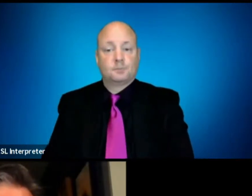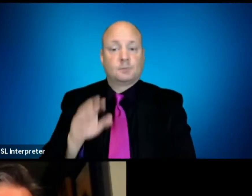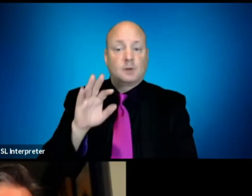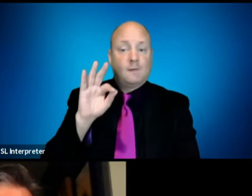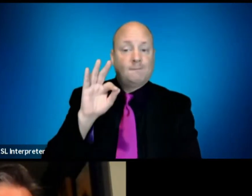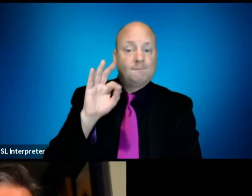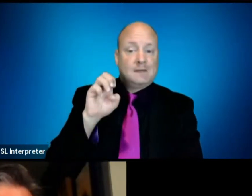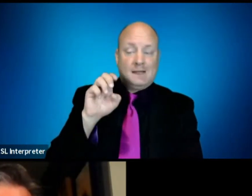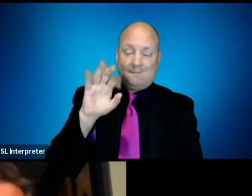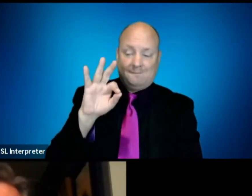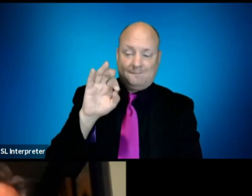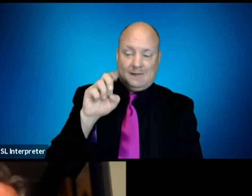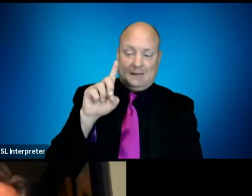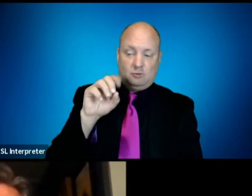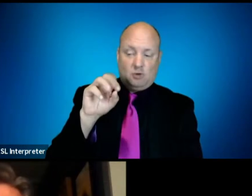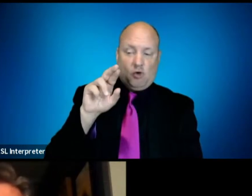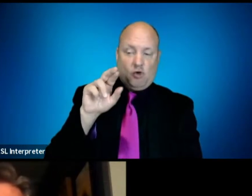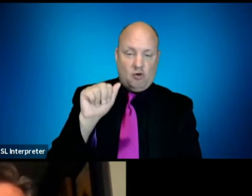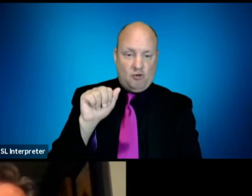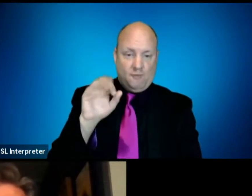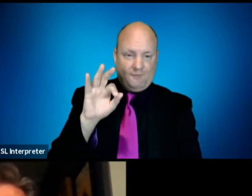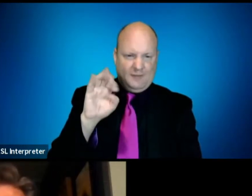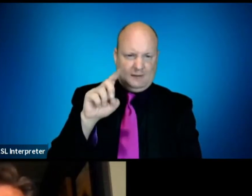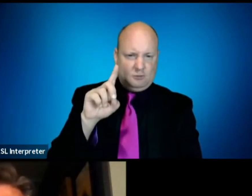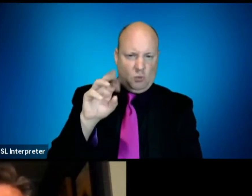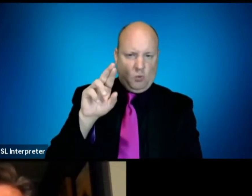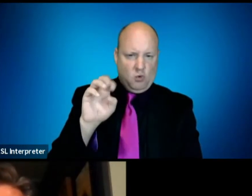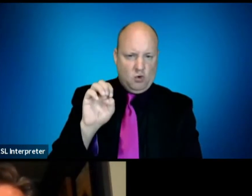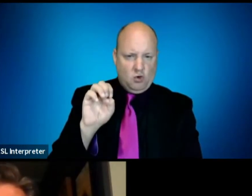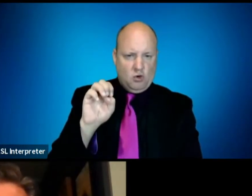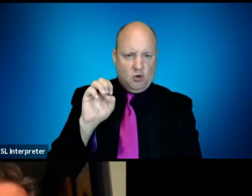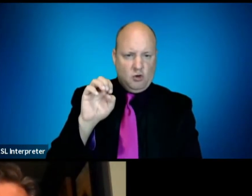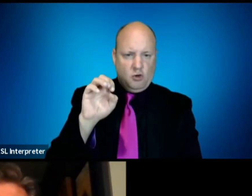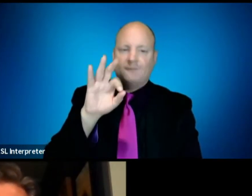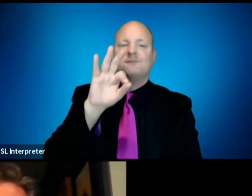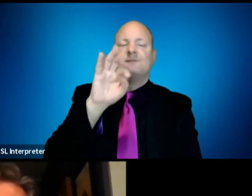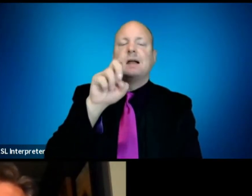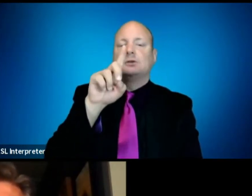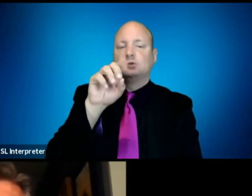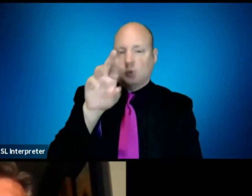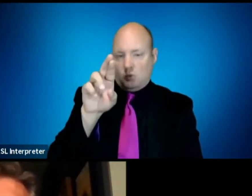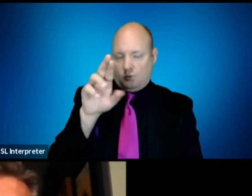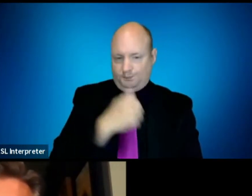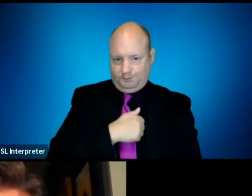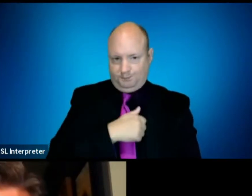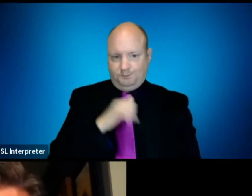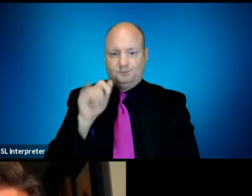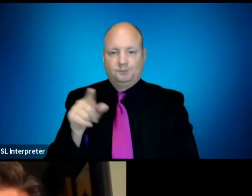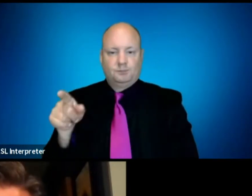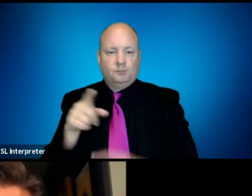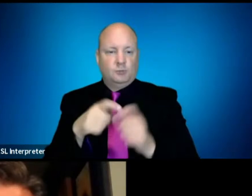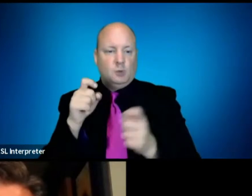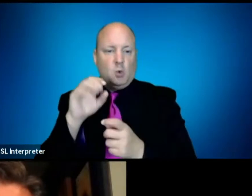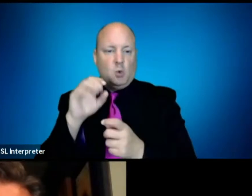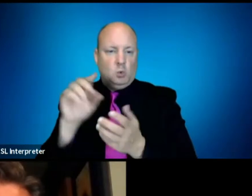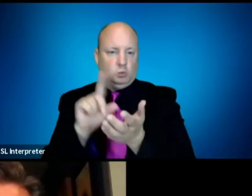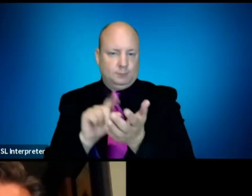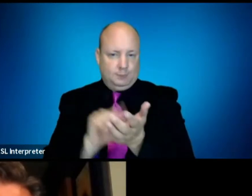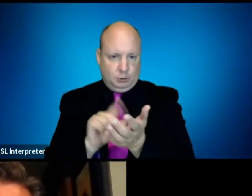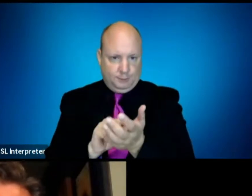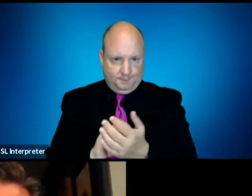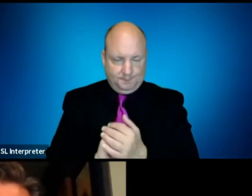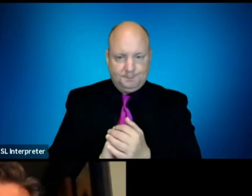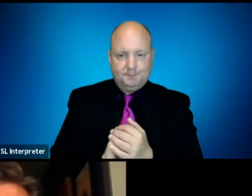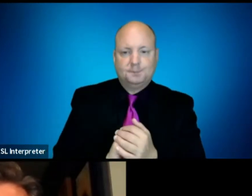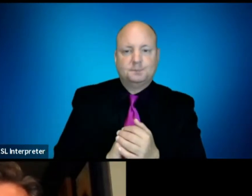Oregonian. A quick follow-up. Yeah, sure thing. So, Dean, just wanted to go back to how OHA doesn't